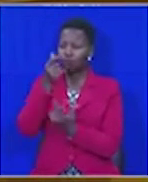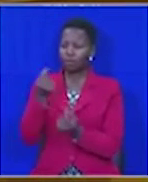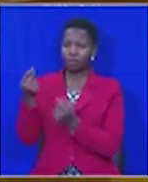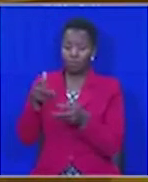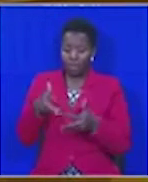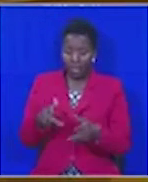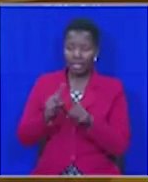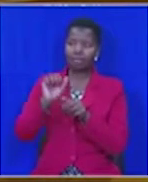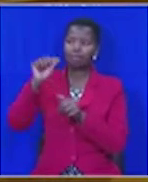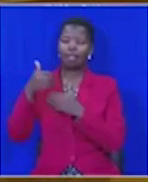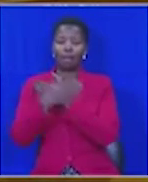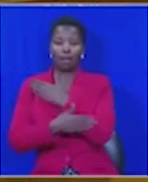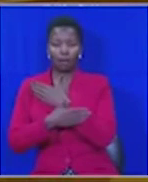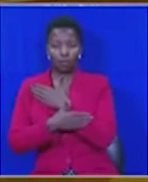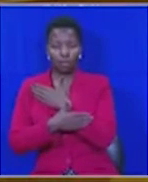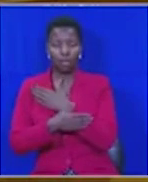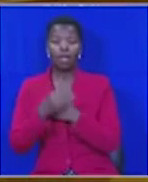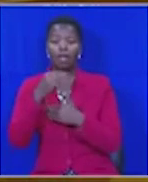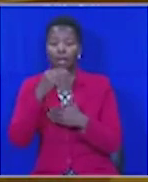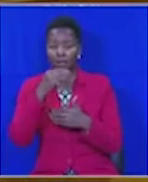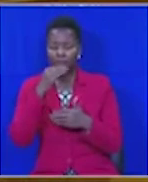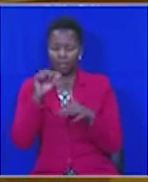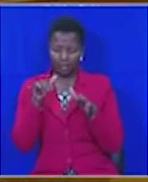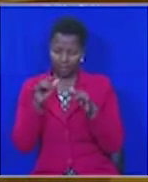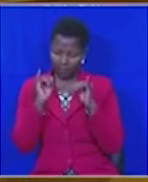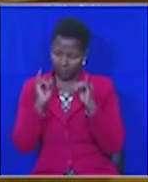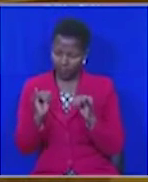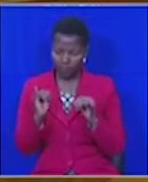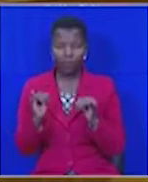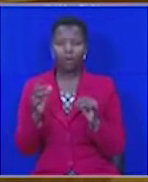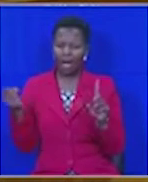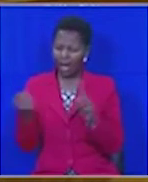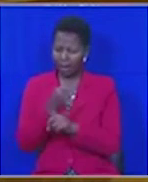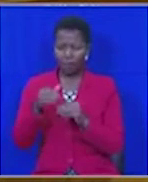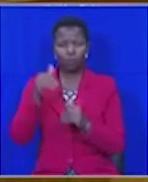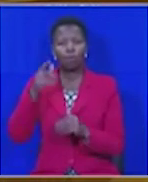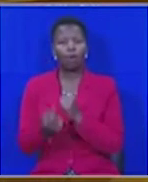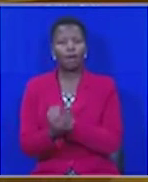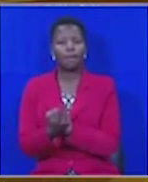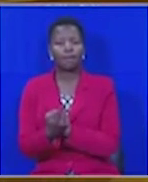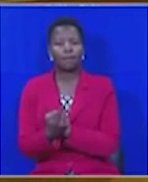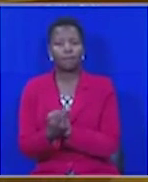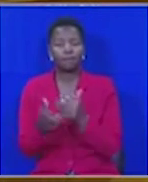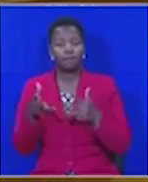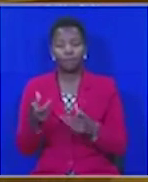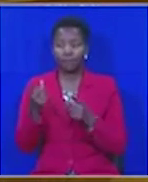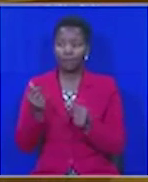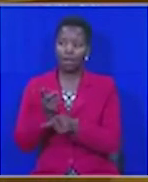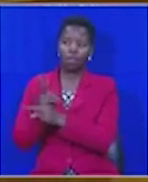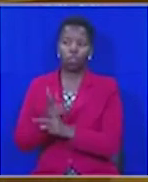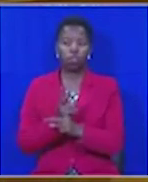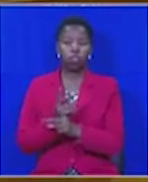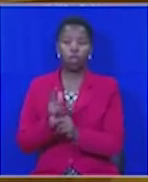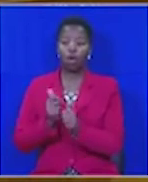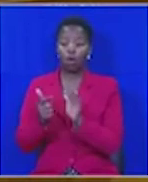our ranks, then they will be abused and misused. Money laundering is a crime, and any